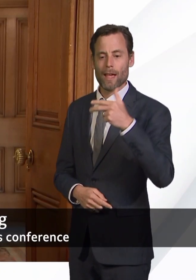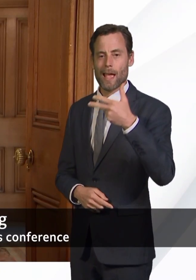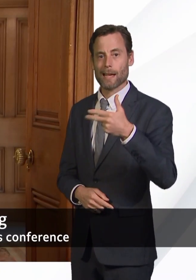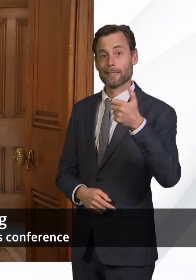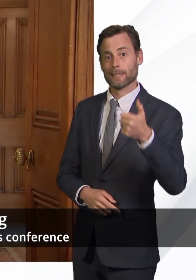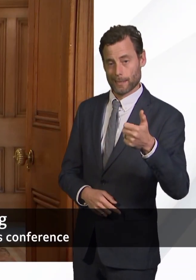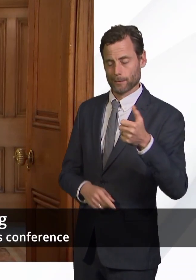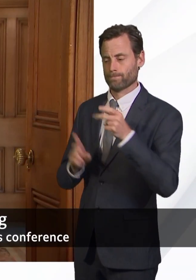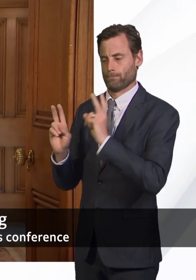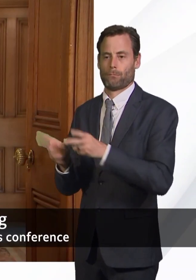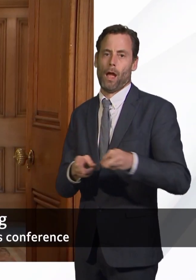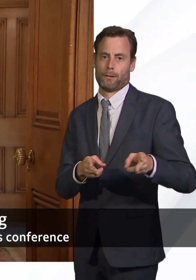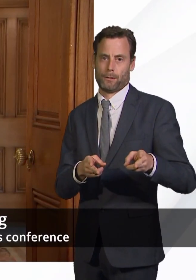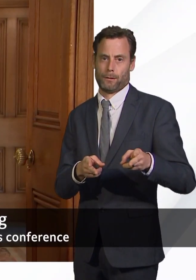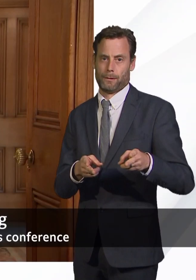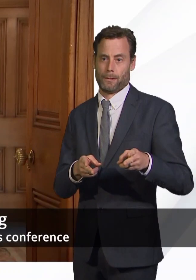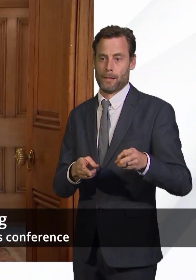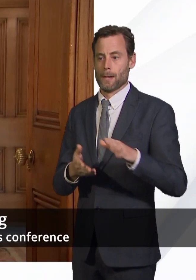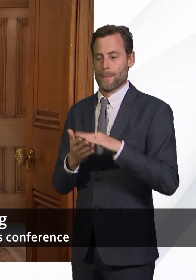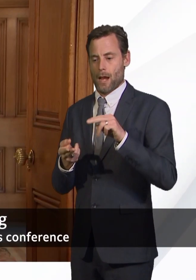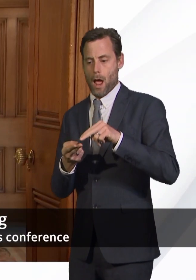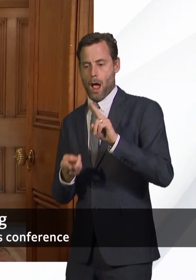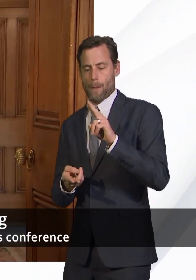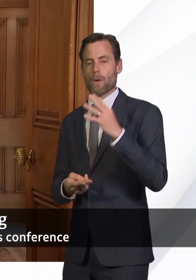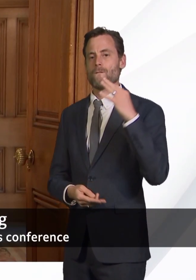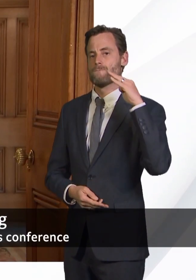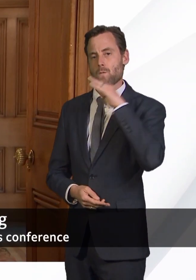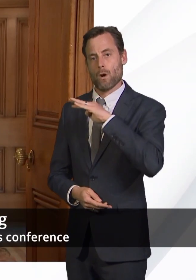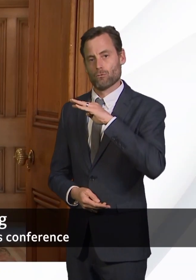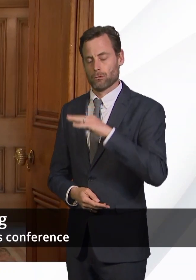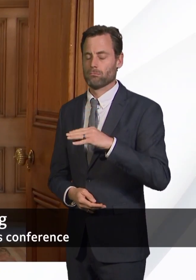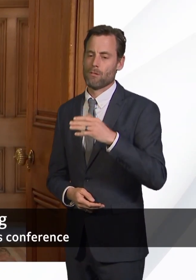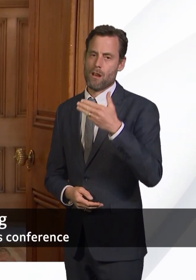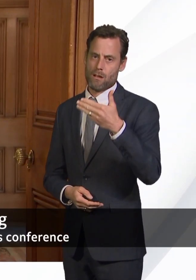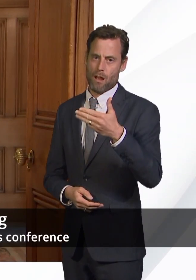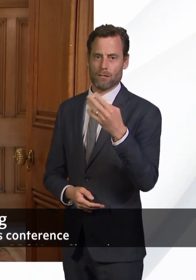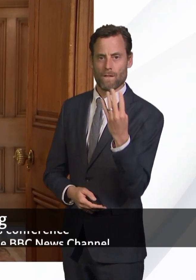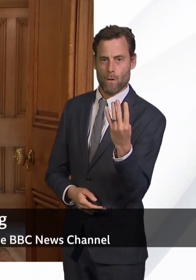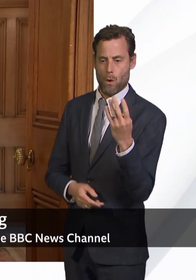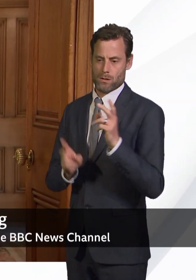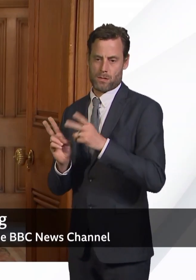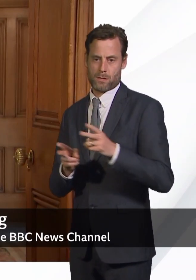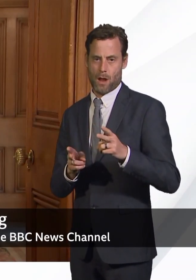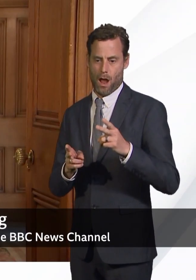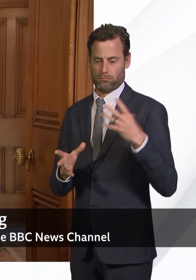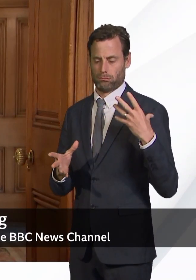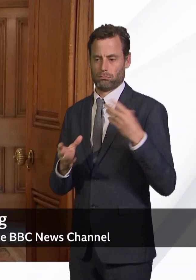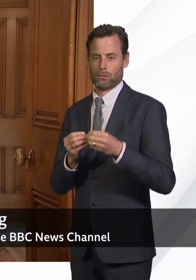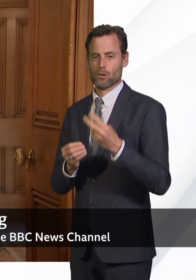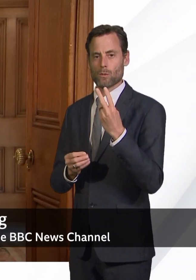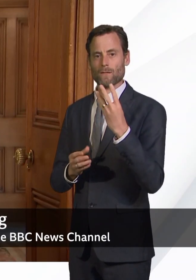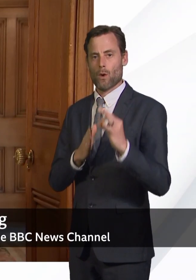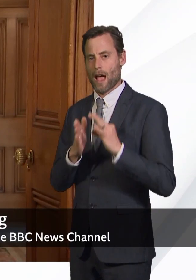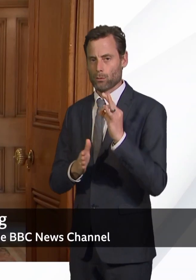33,186 have now died. That's an increase of 494 fatalities since